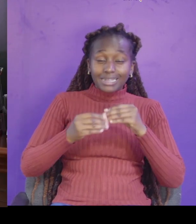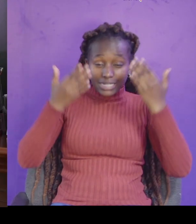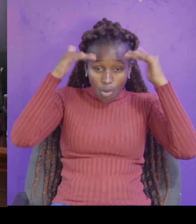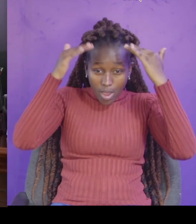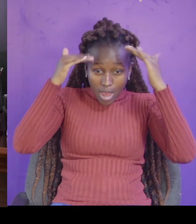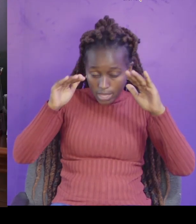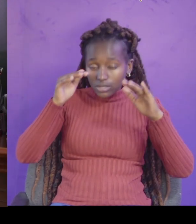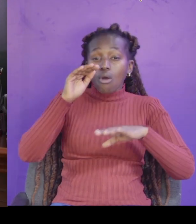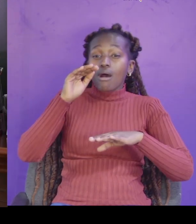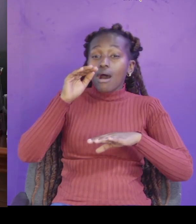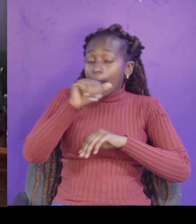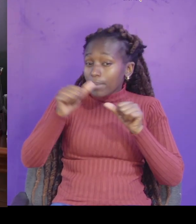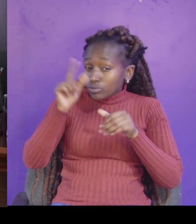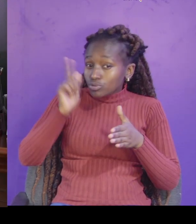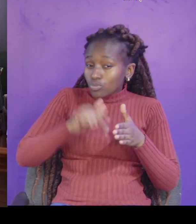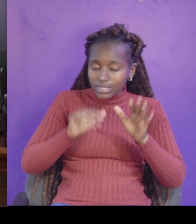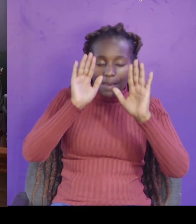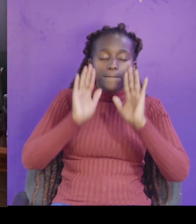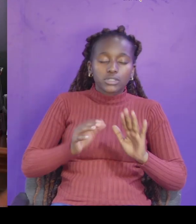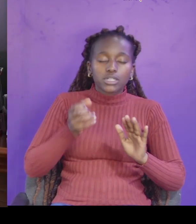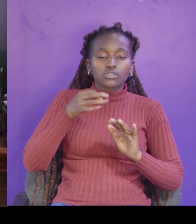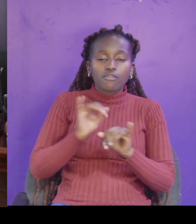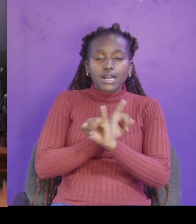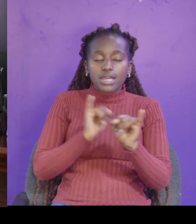of this environment we live